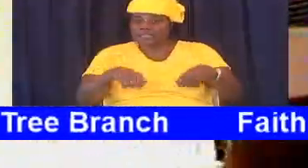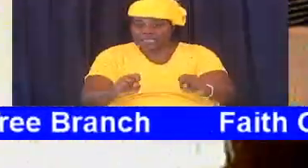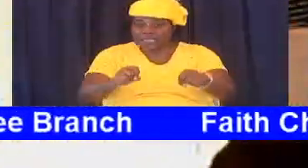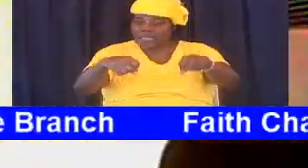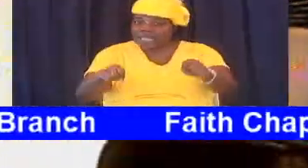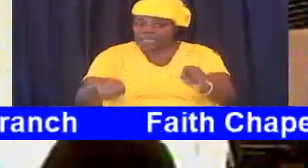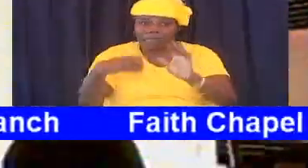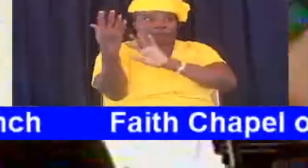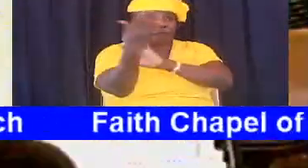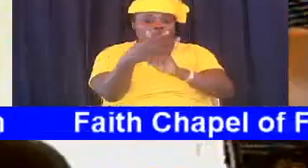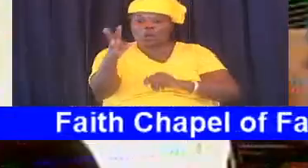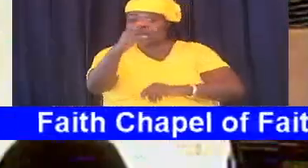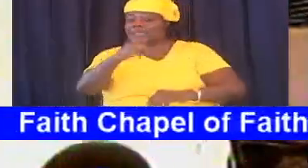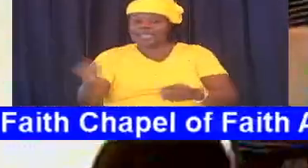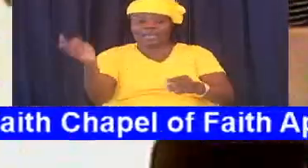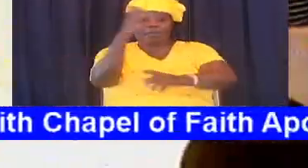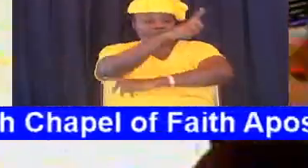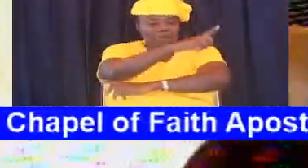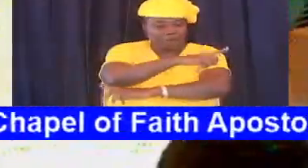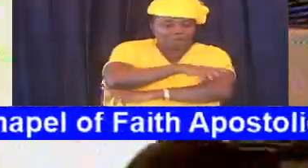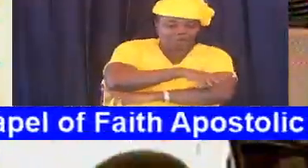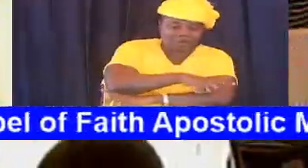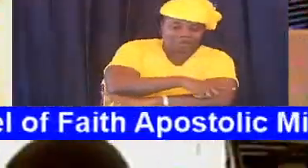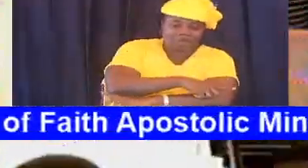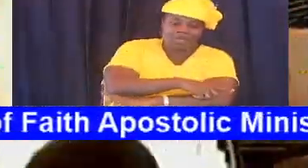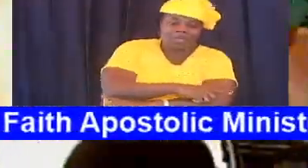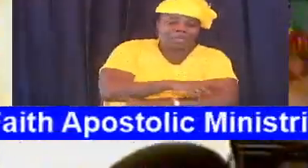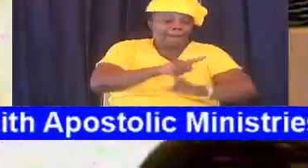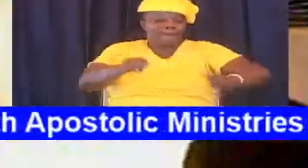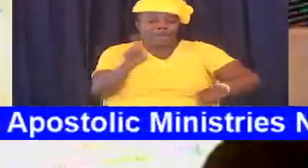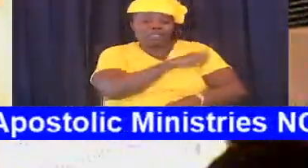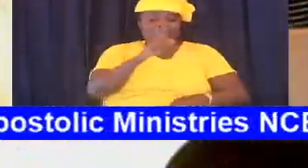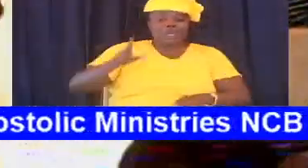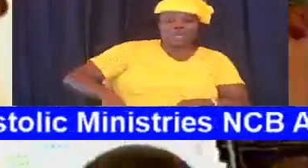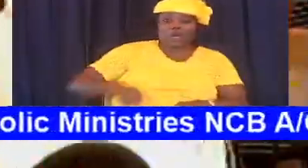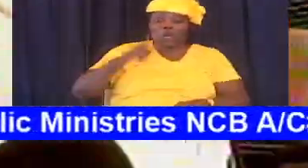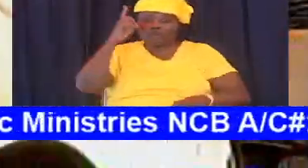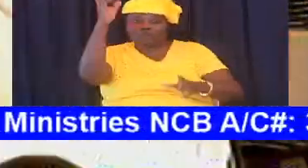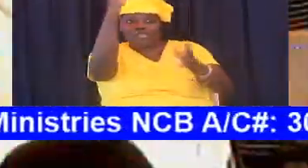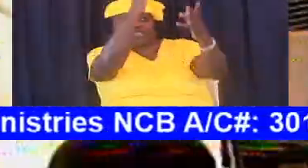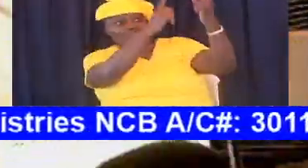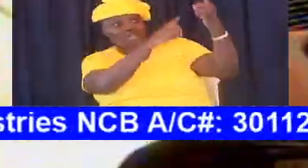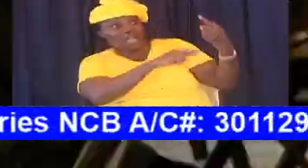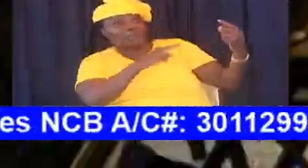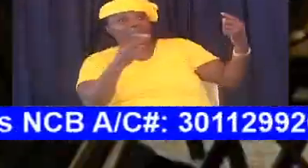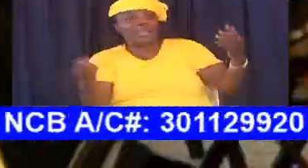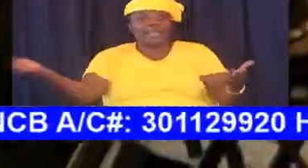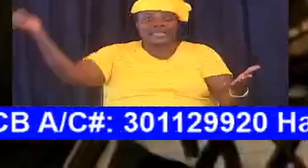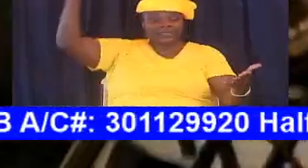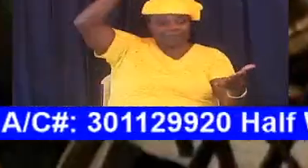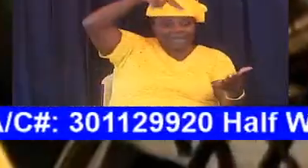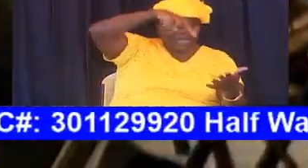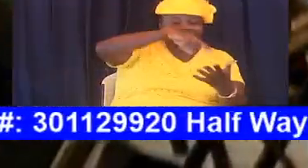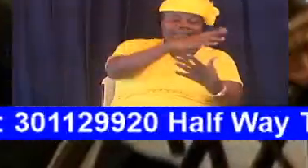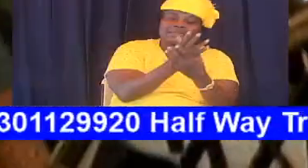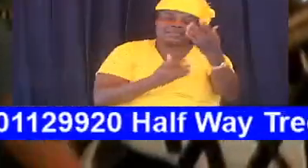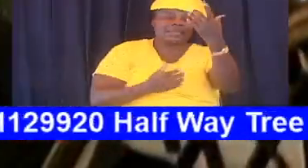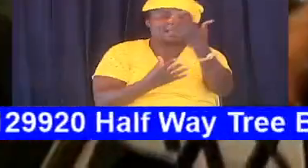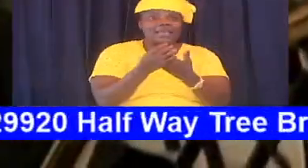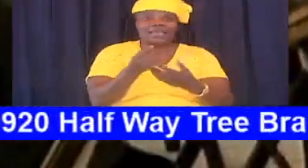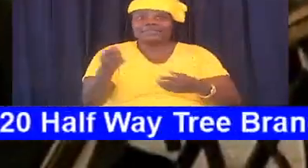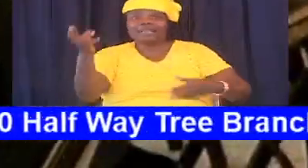I see before them lay, but the Lord reached out in